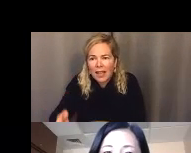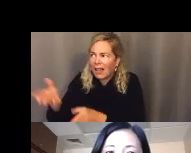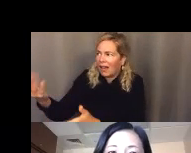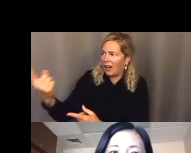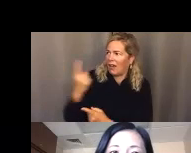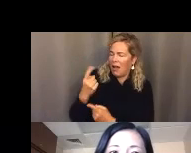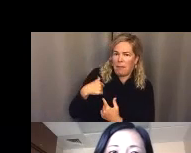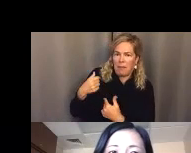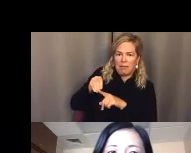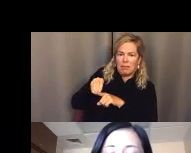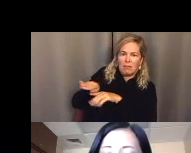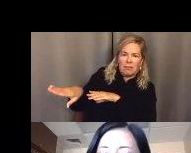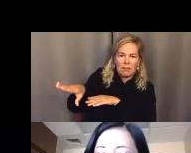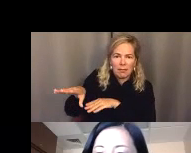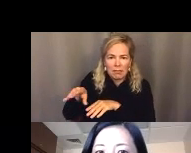slide.